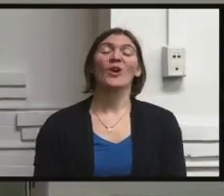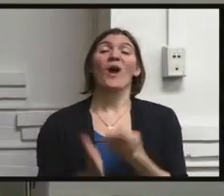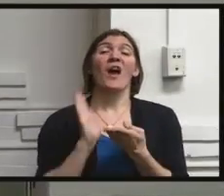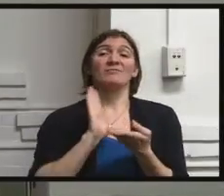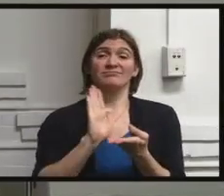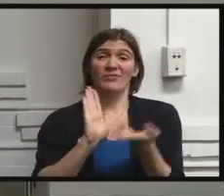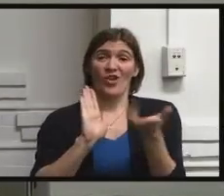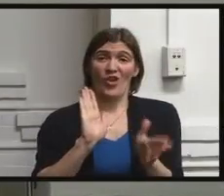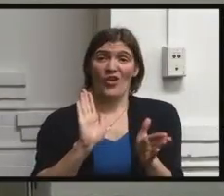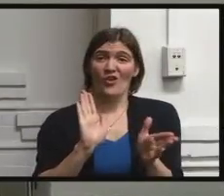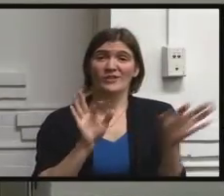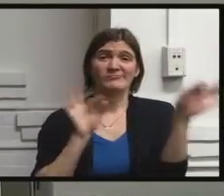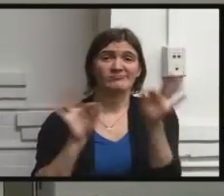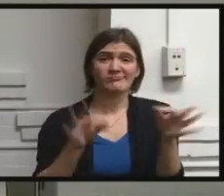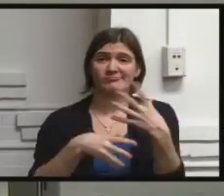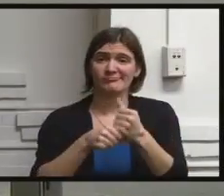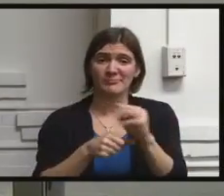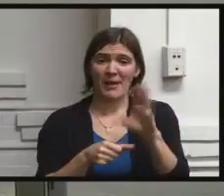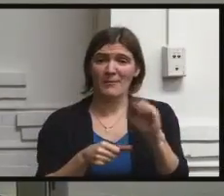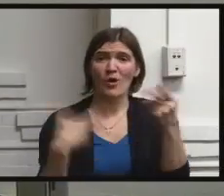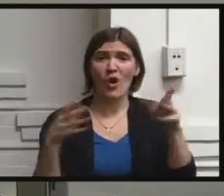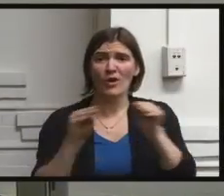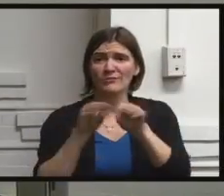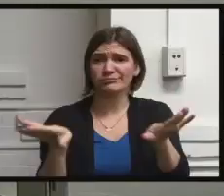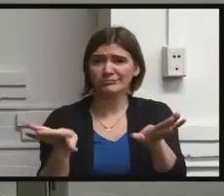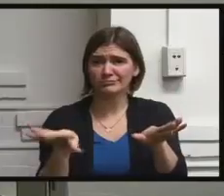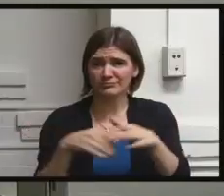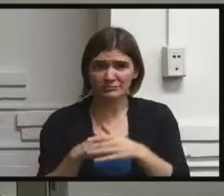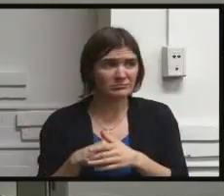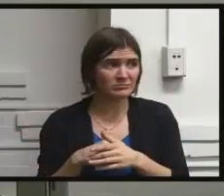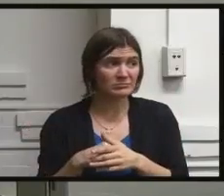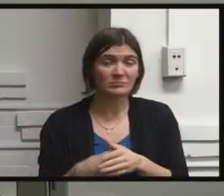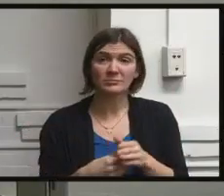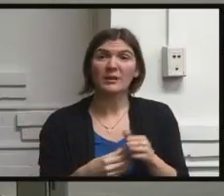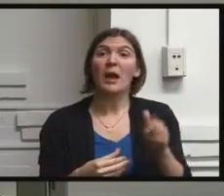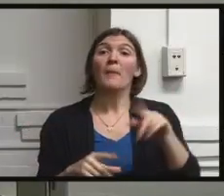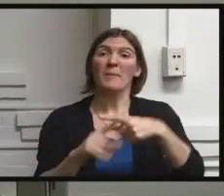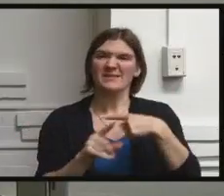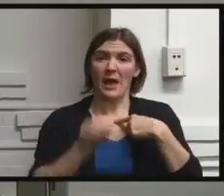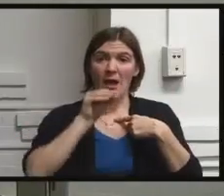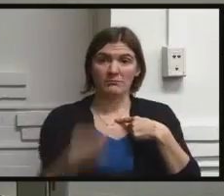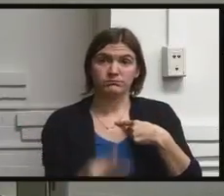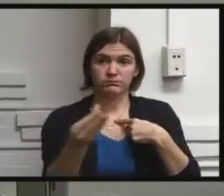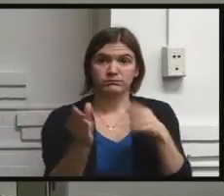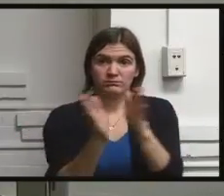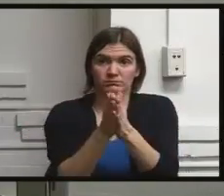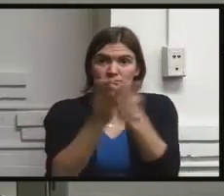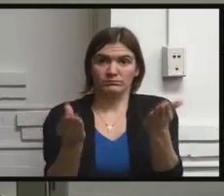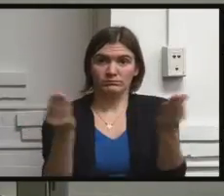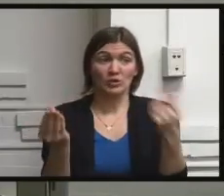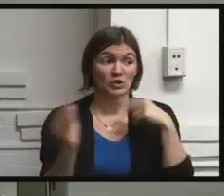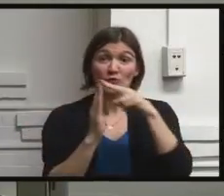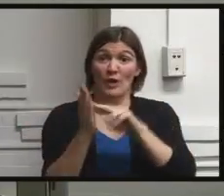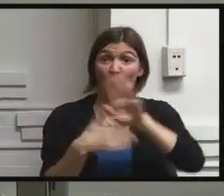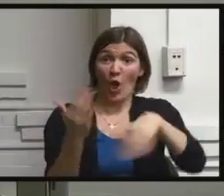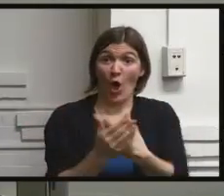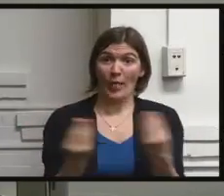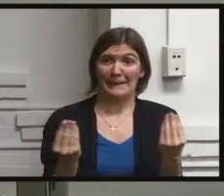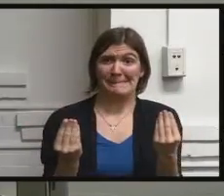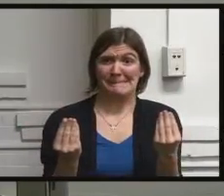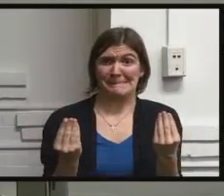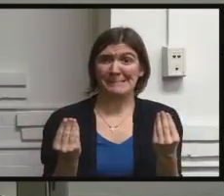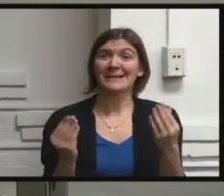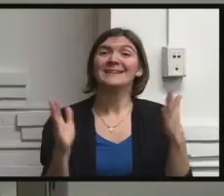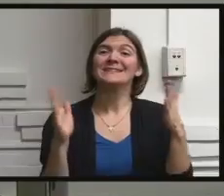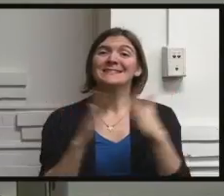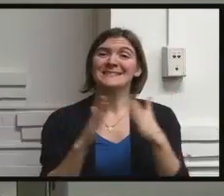before you is a brief memo, and you should have received and read by now. Yes. The Town